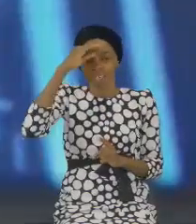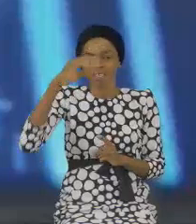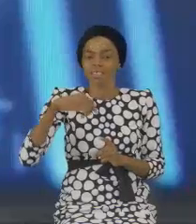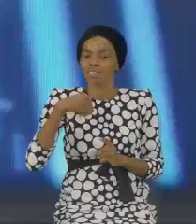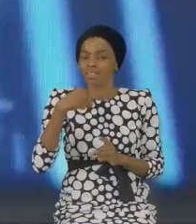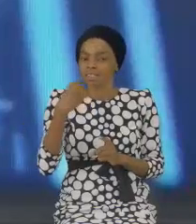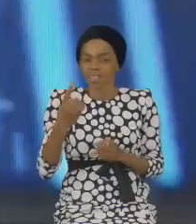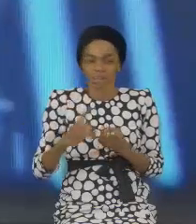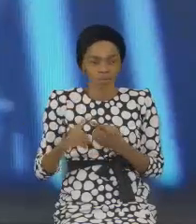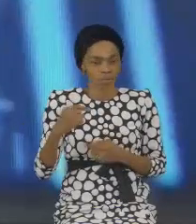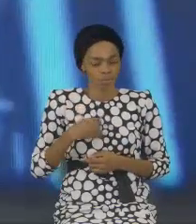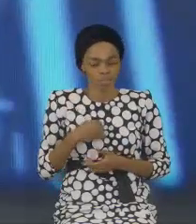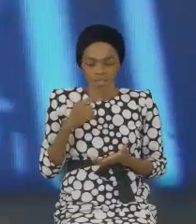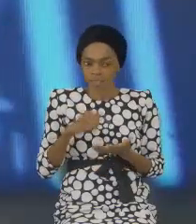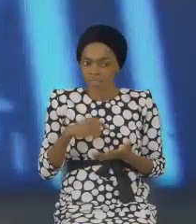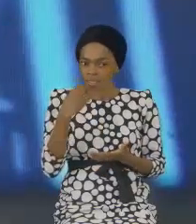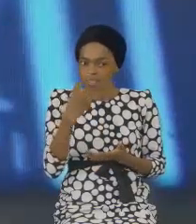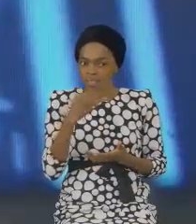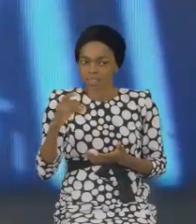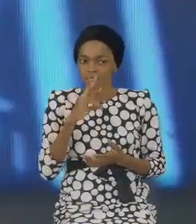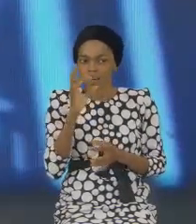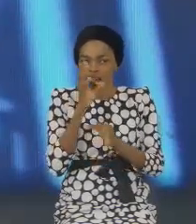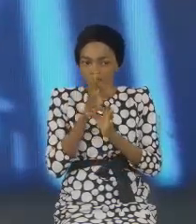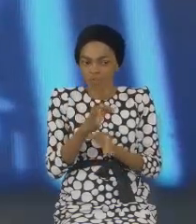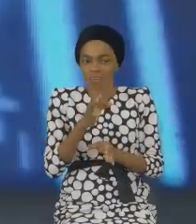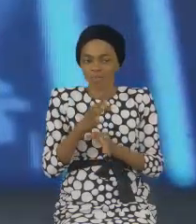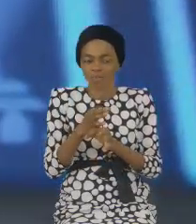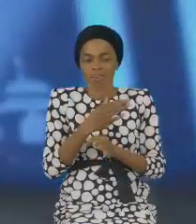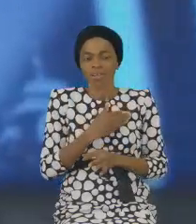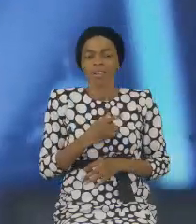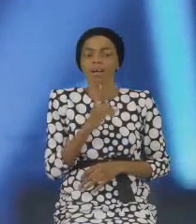there, "And he said unto me, These sayings